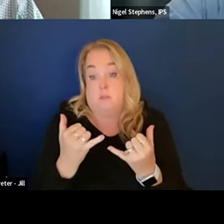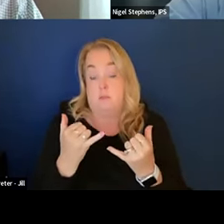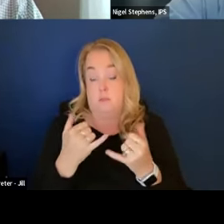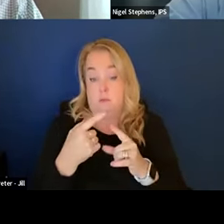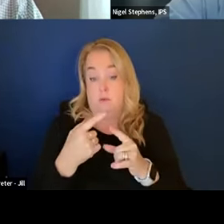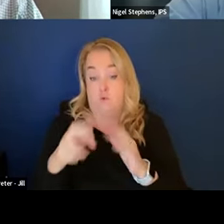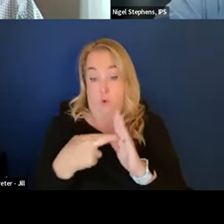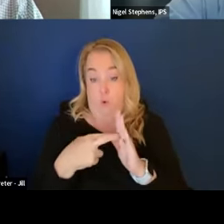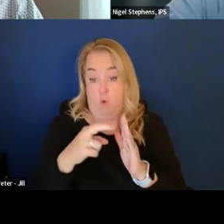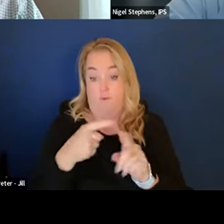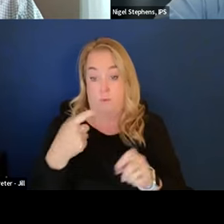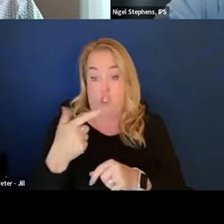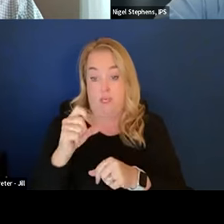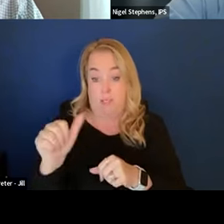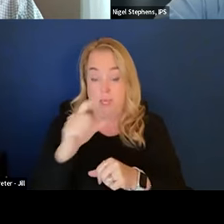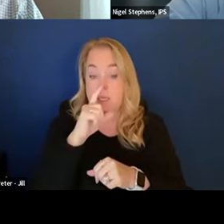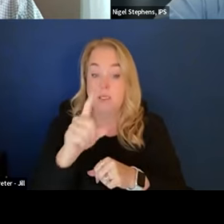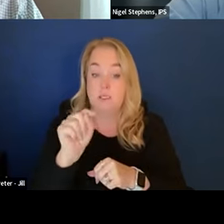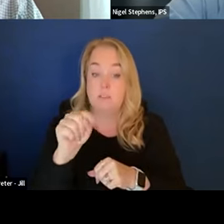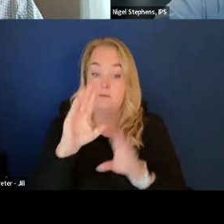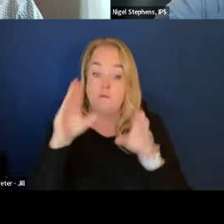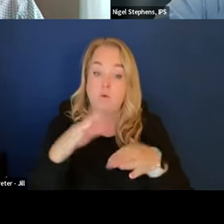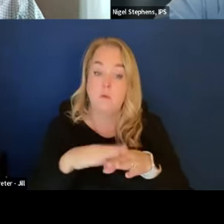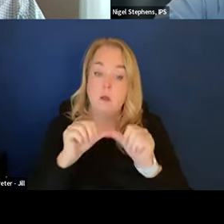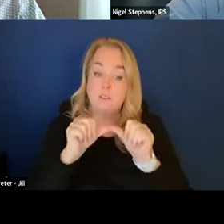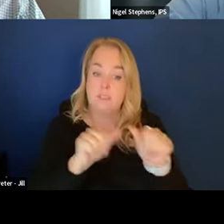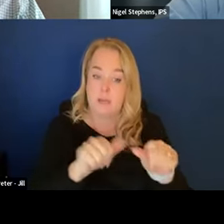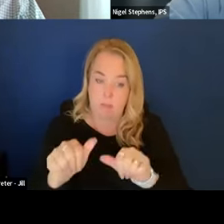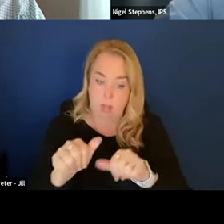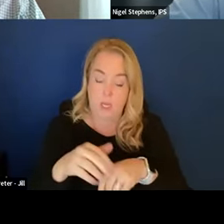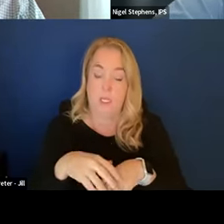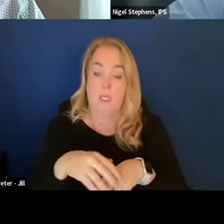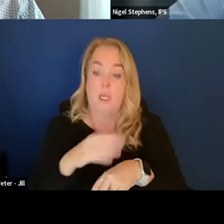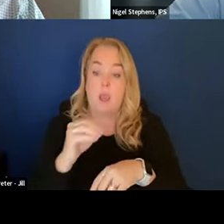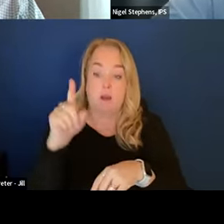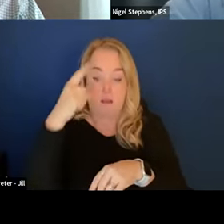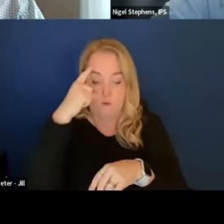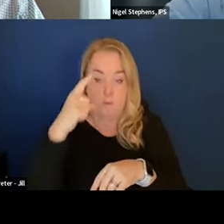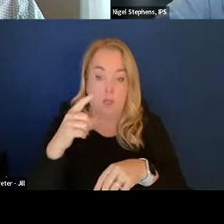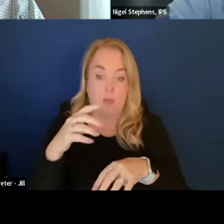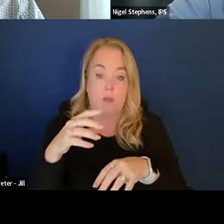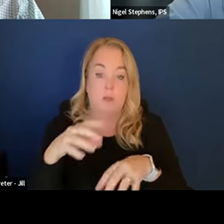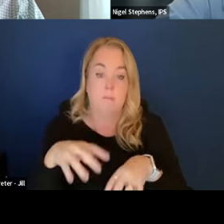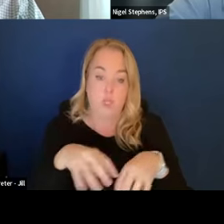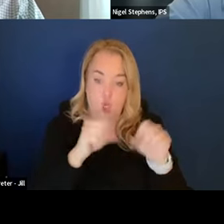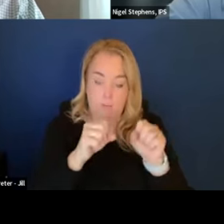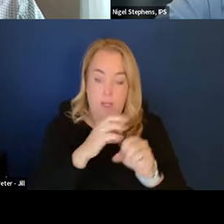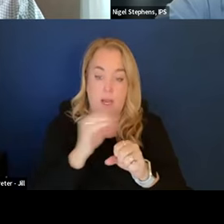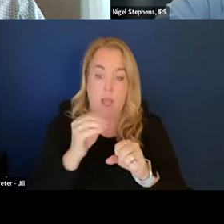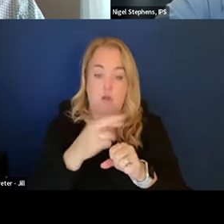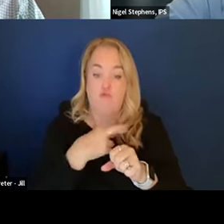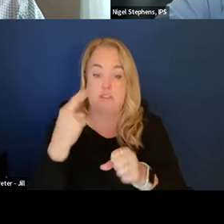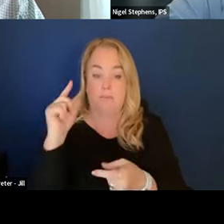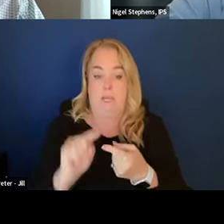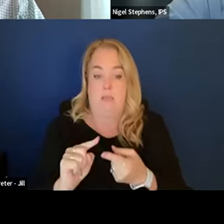GSA administrator is focusing on sustainability and government procurement and climate risk mitigation. So do you have